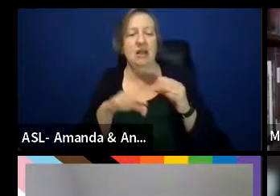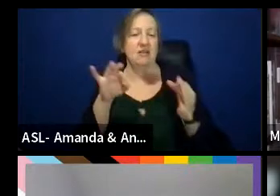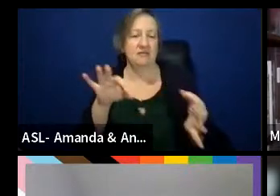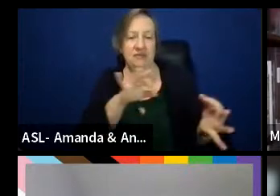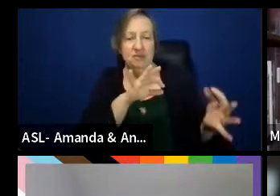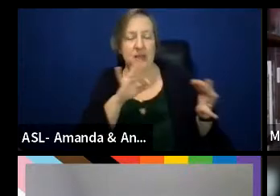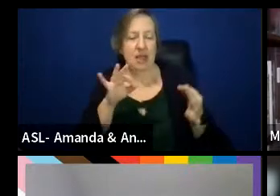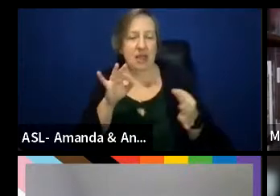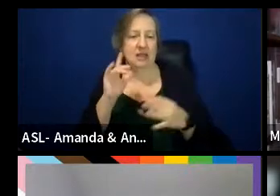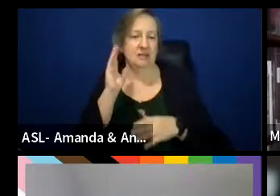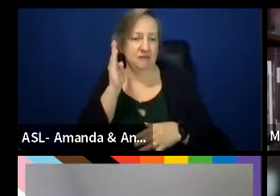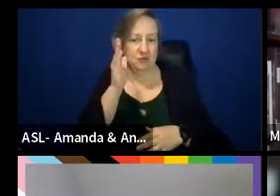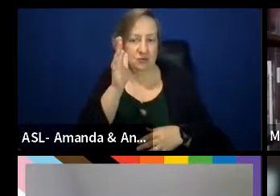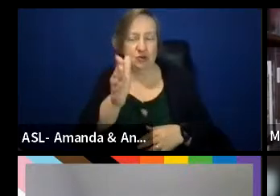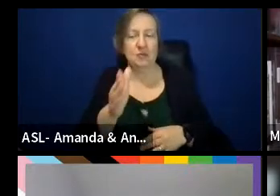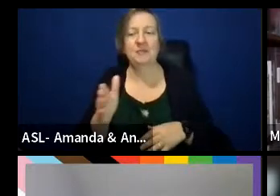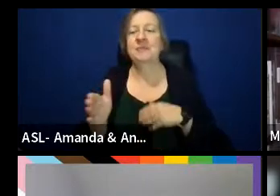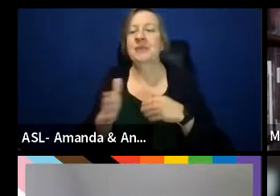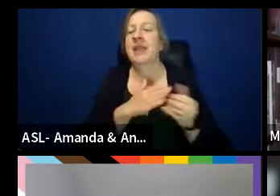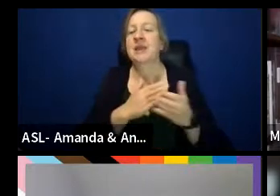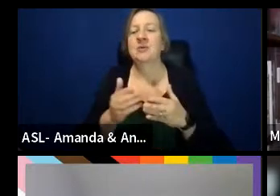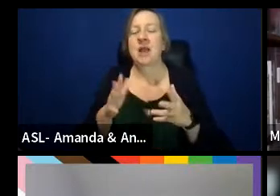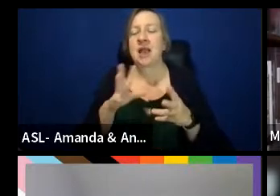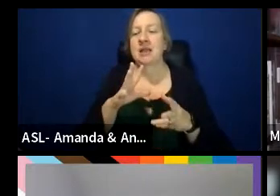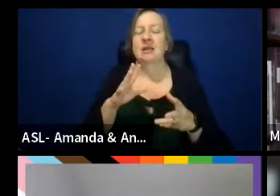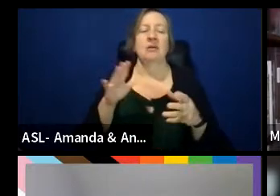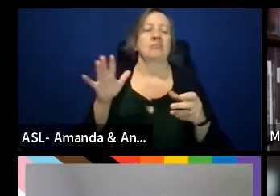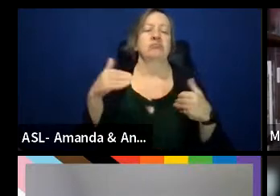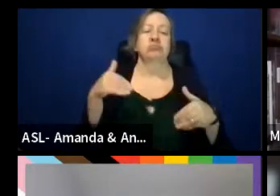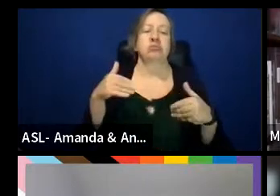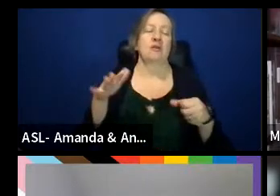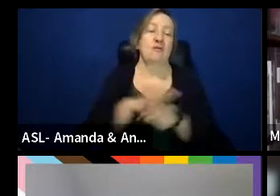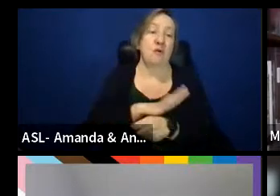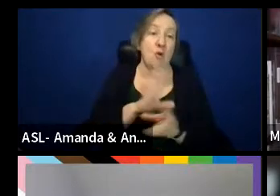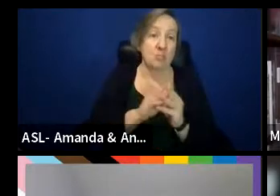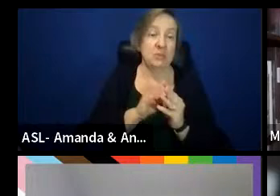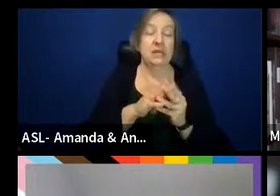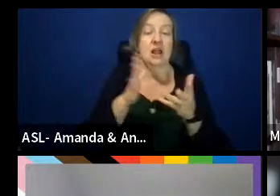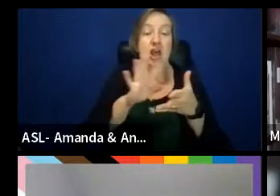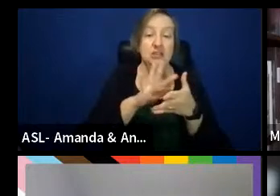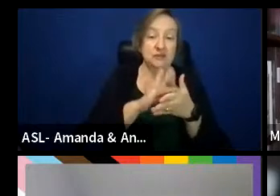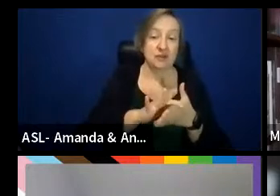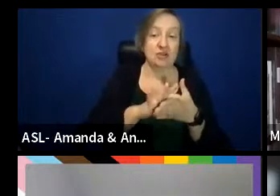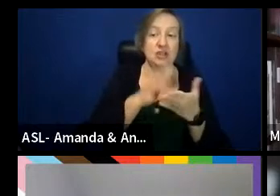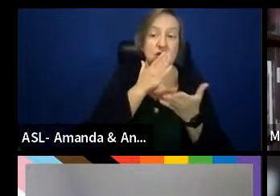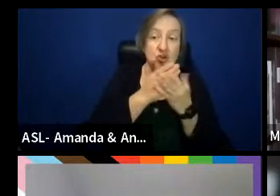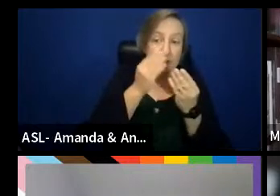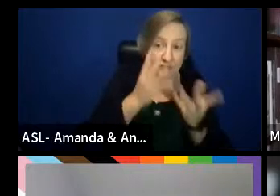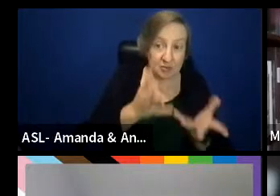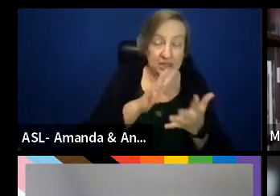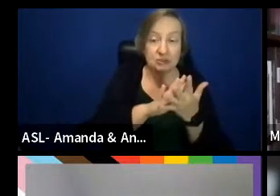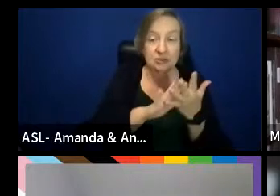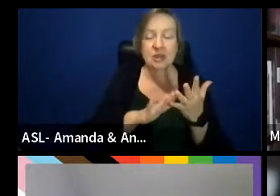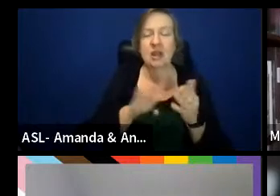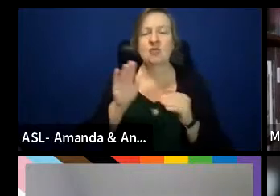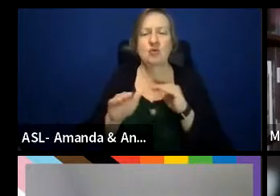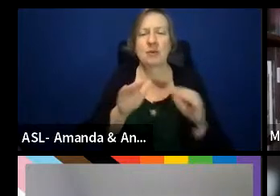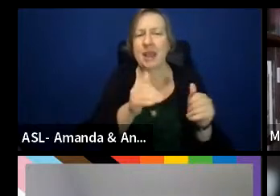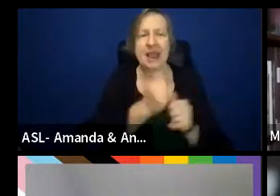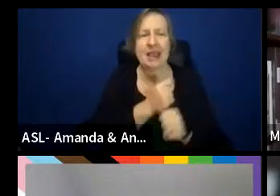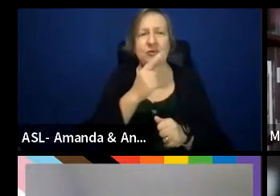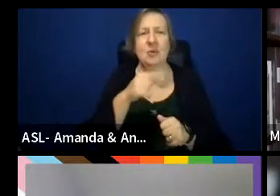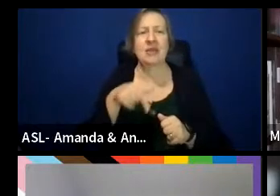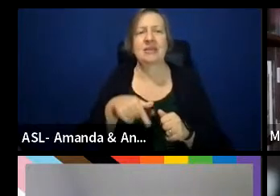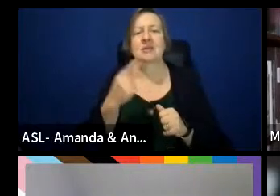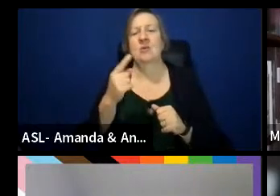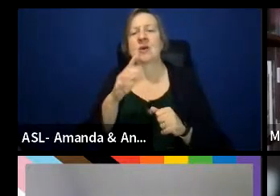feedback in the future. But anyway, chock full meeting, lots of content, lots of good information. Again, I want to remind everyone, this is one of